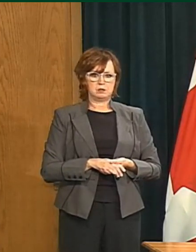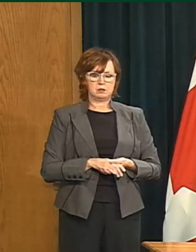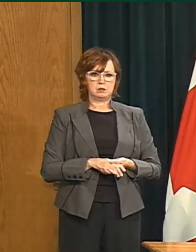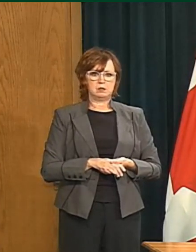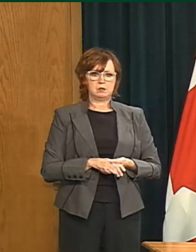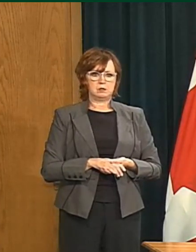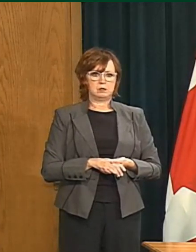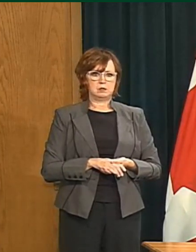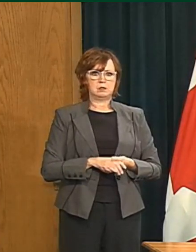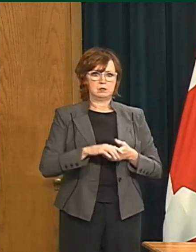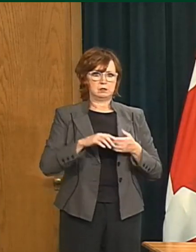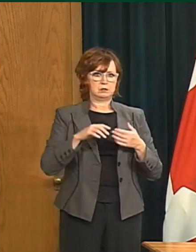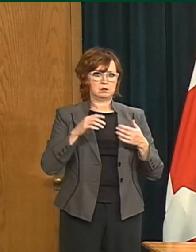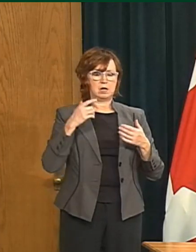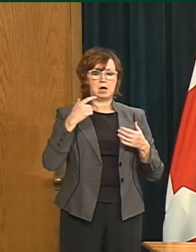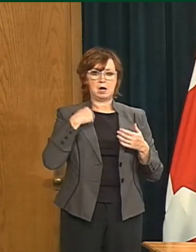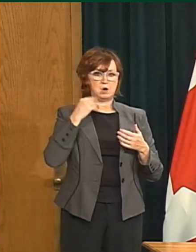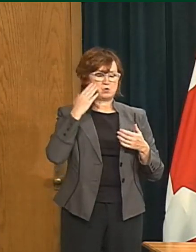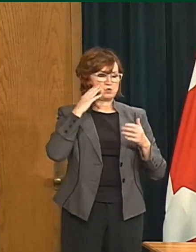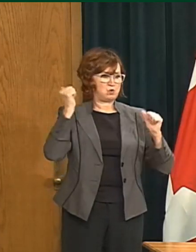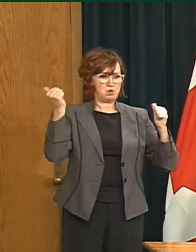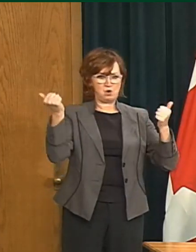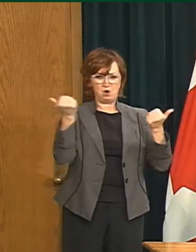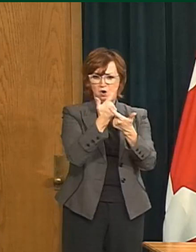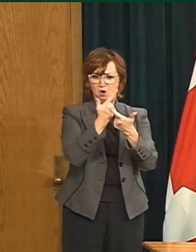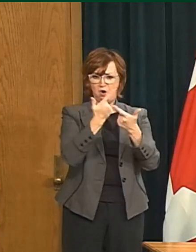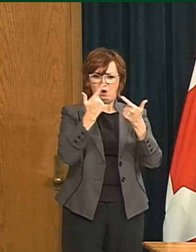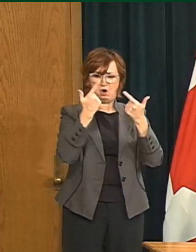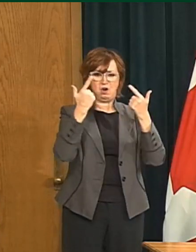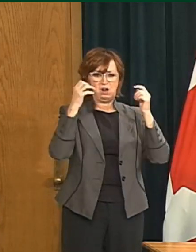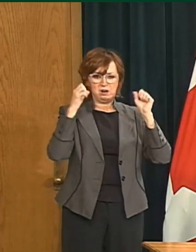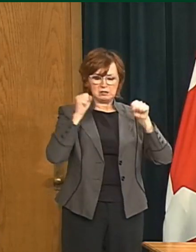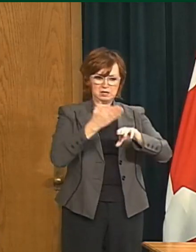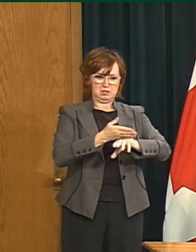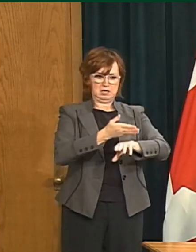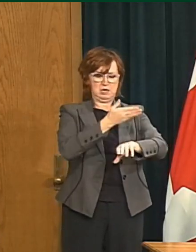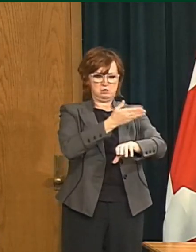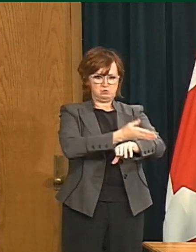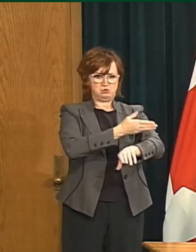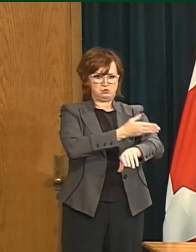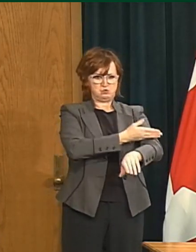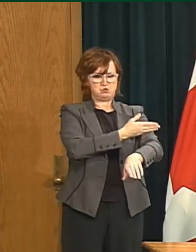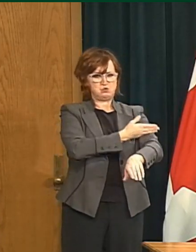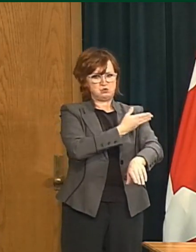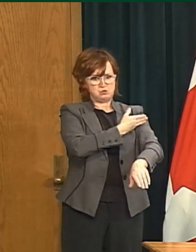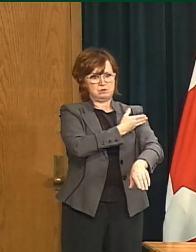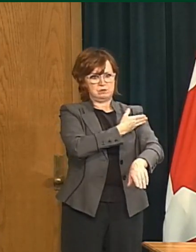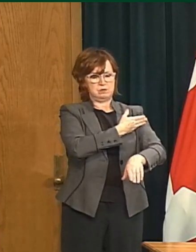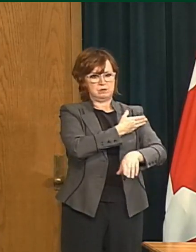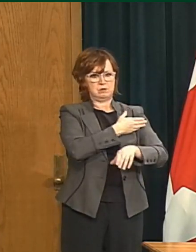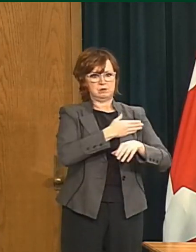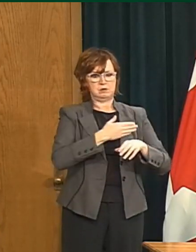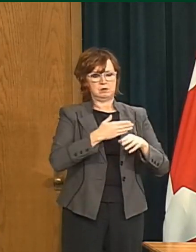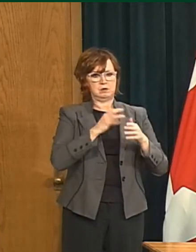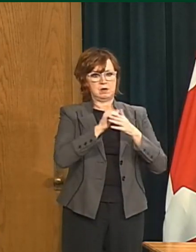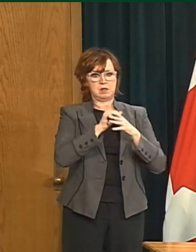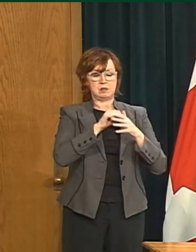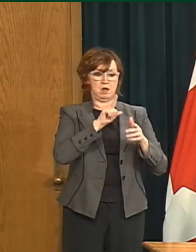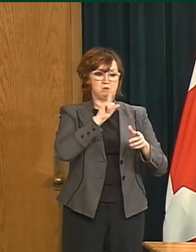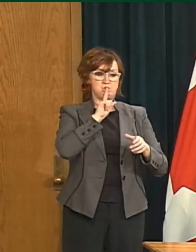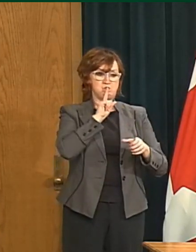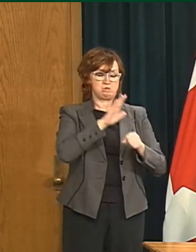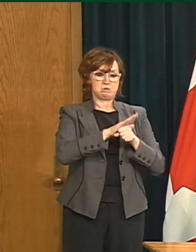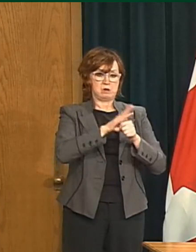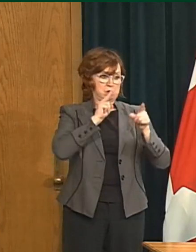can be doing something to improve on these modeling numbers, understanding these are not predictions, they are projections. They are not predictions. And we